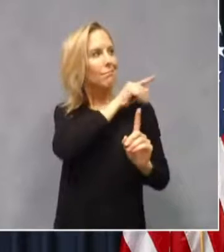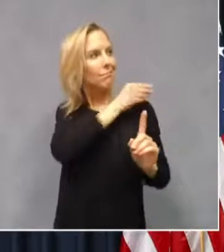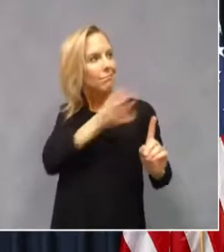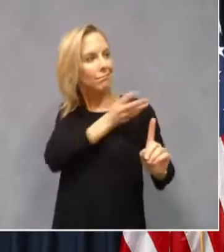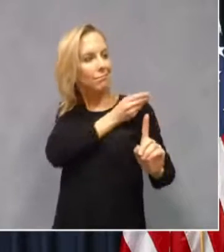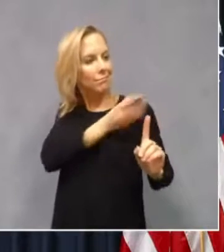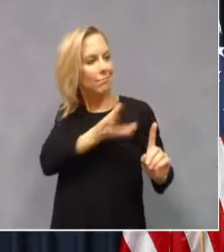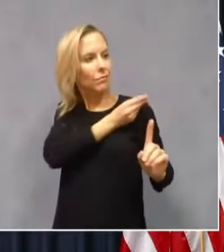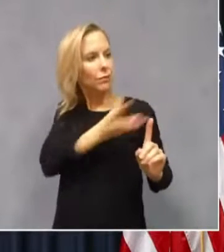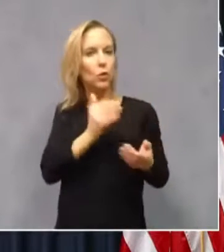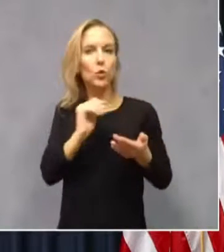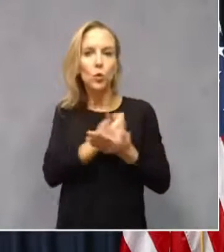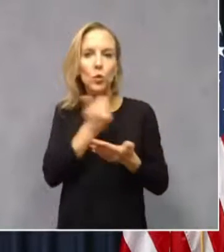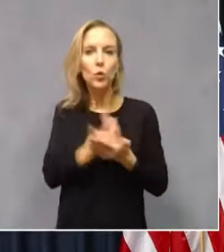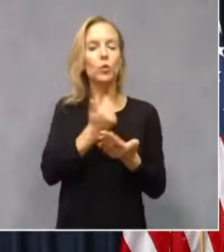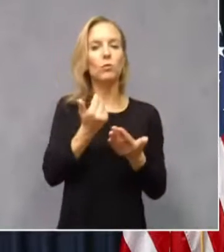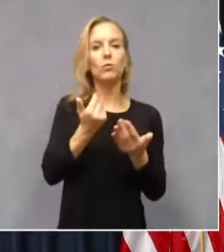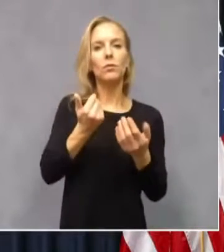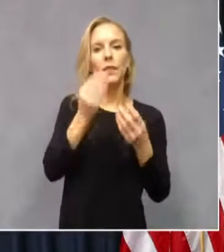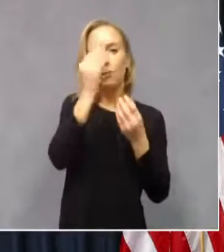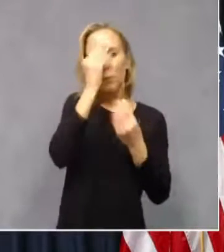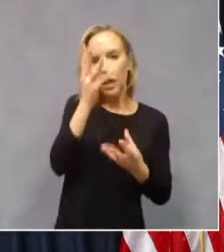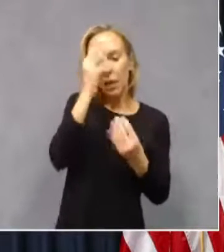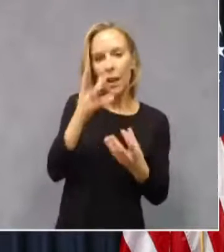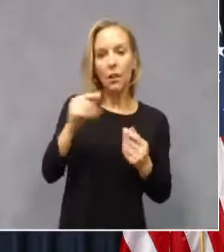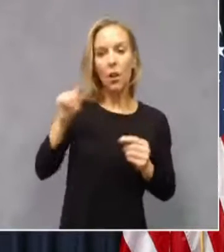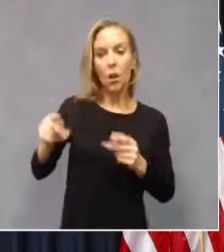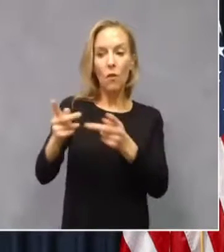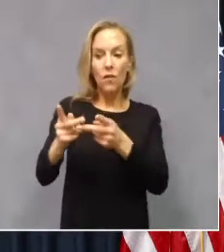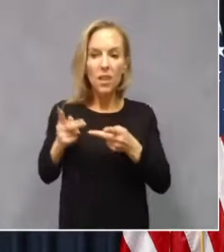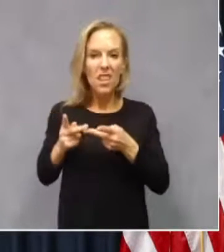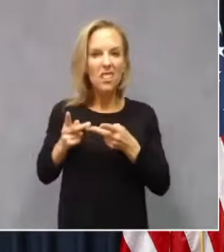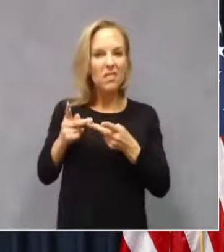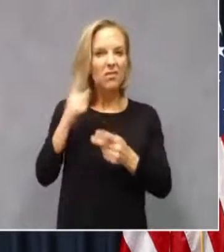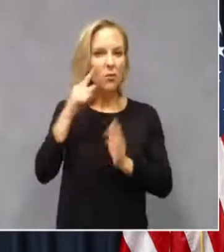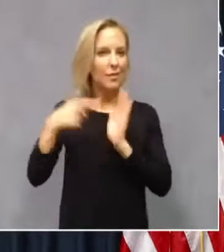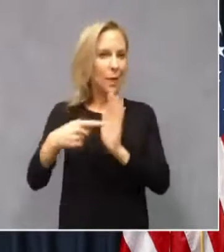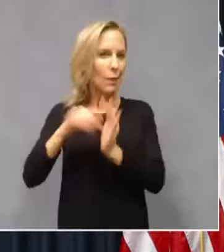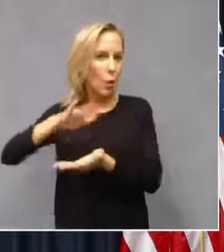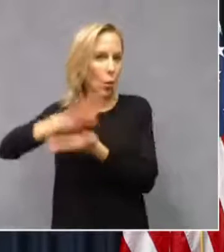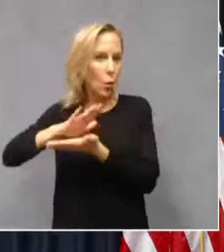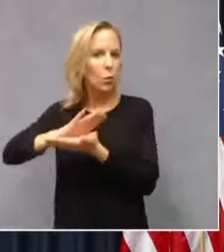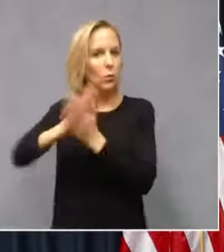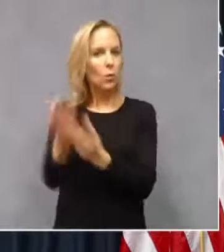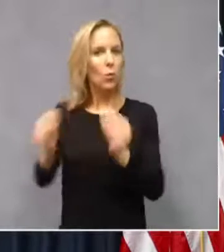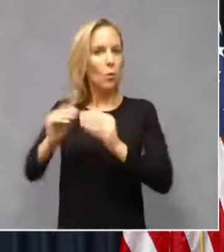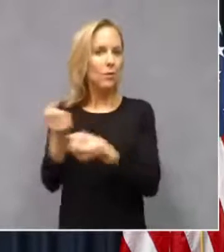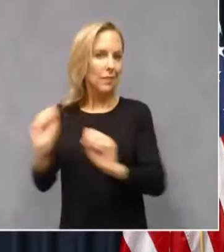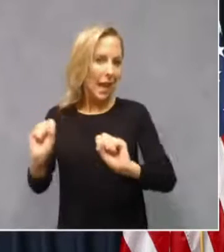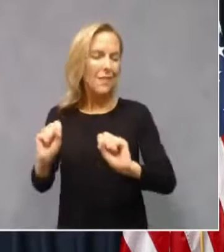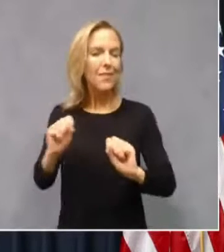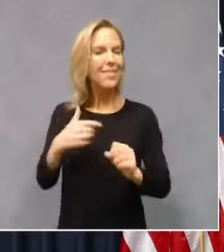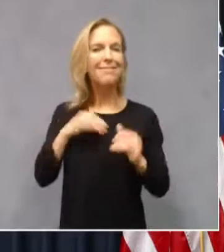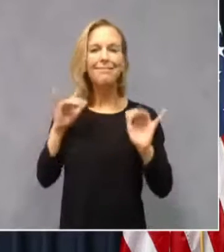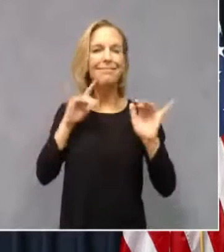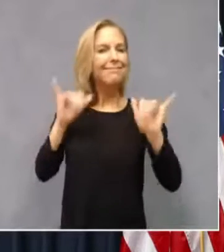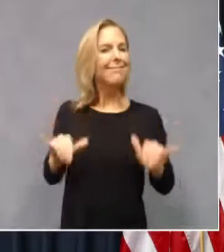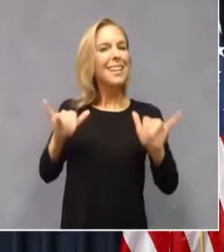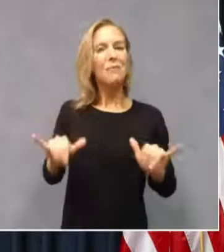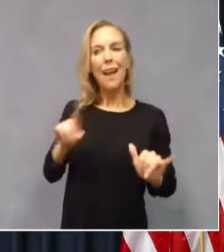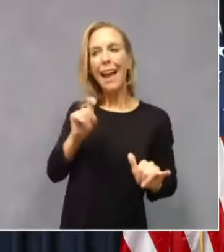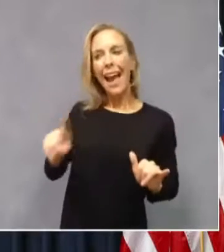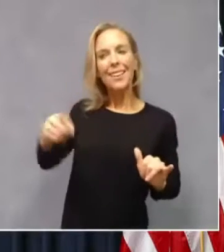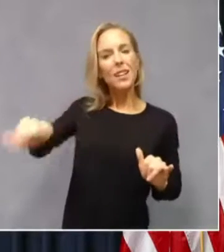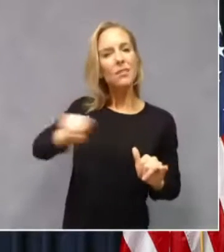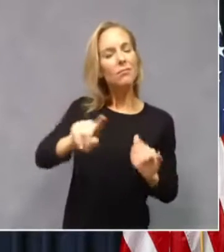on how to make facilities, including schools, safer. So that's all we'd ask, and we'd ask for leadership in it.